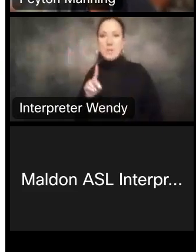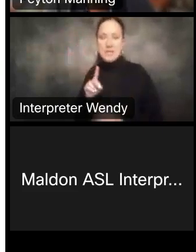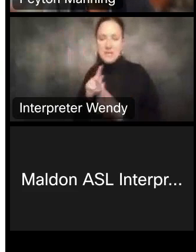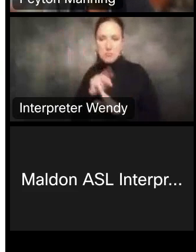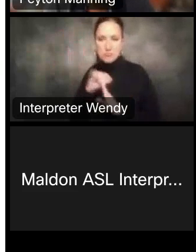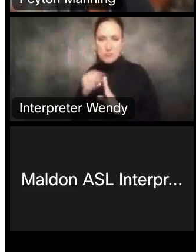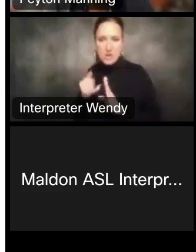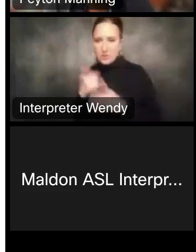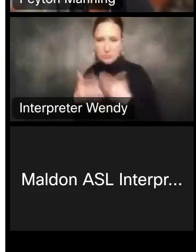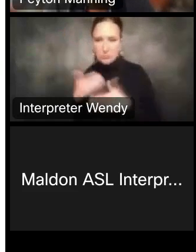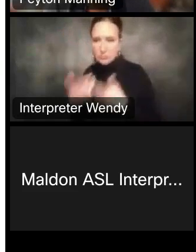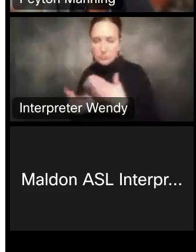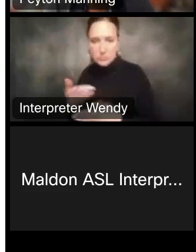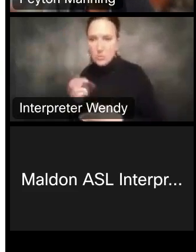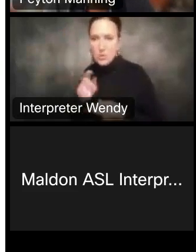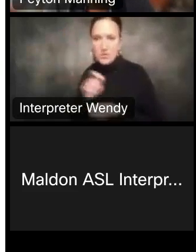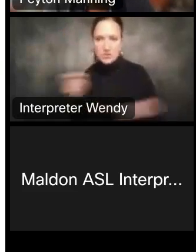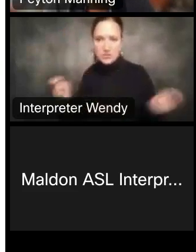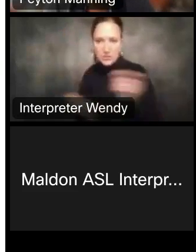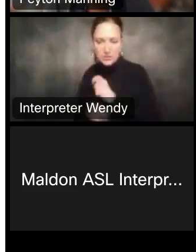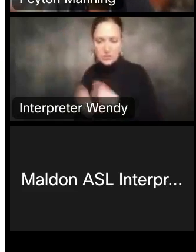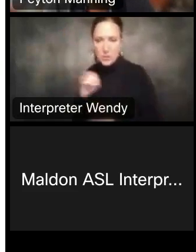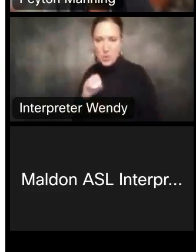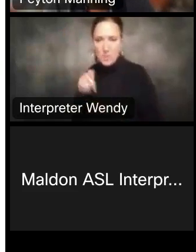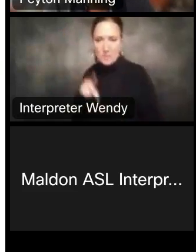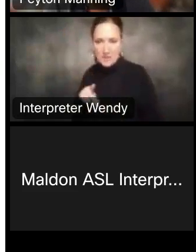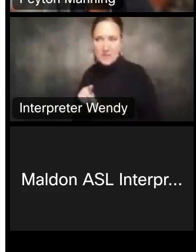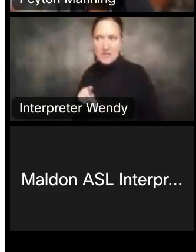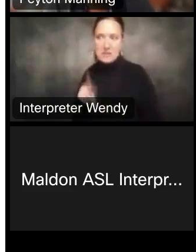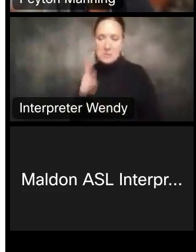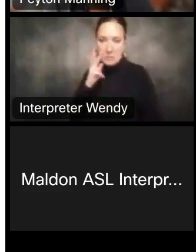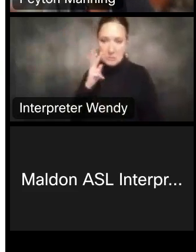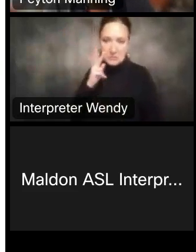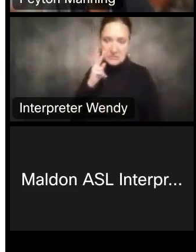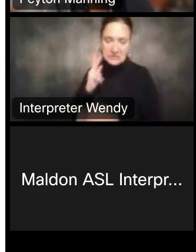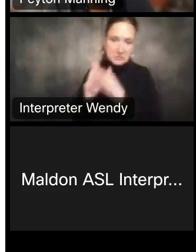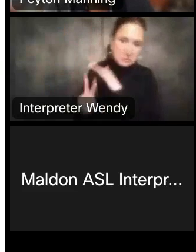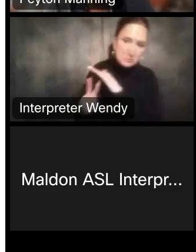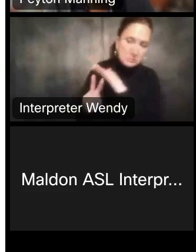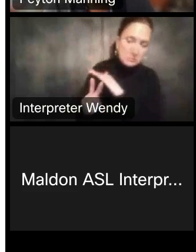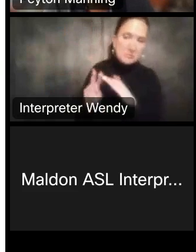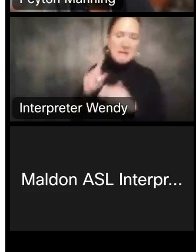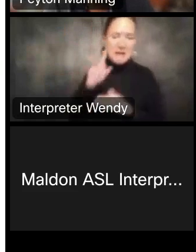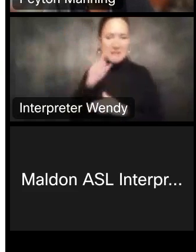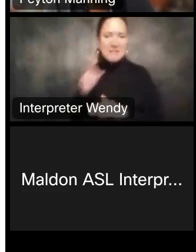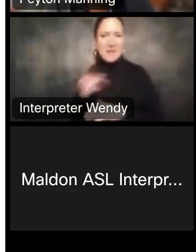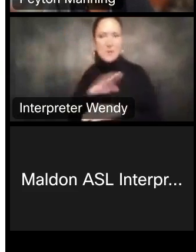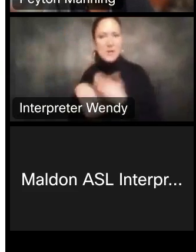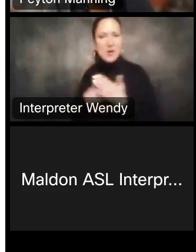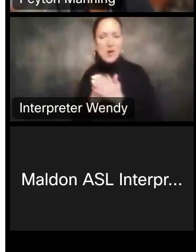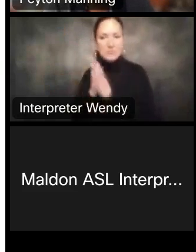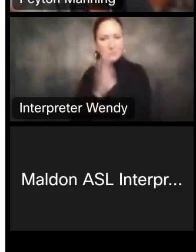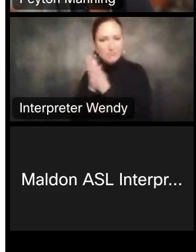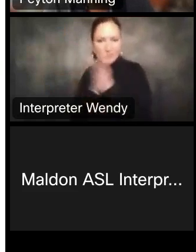the changes that the OP report will move forward. I think we can all get behind that too and